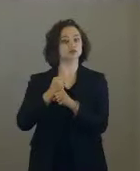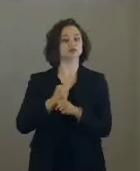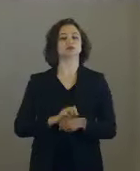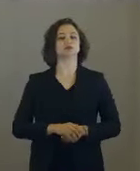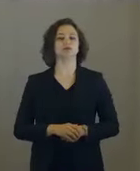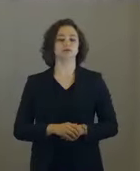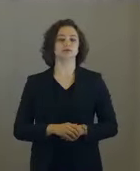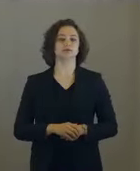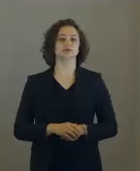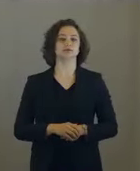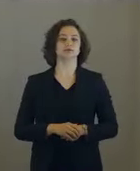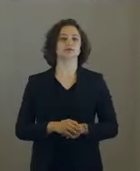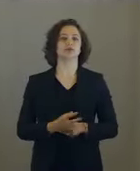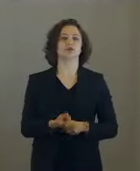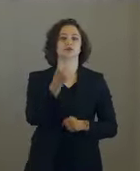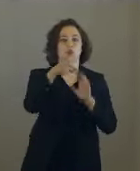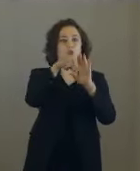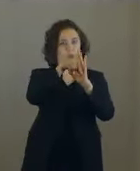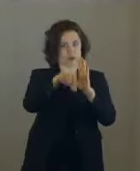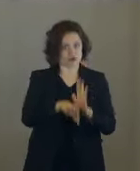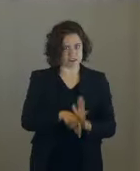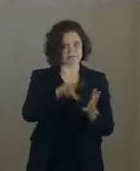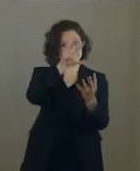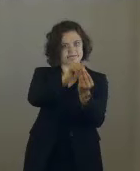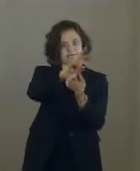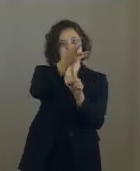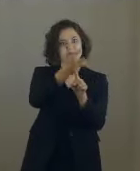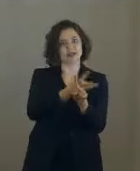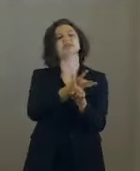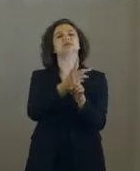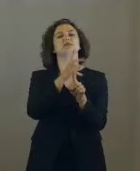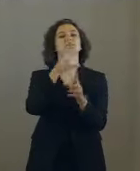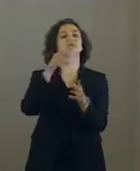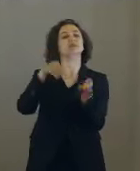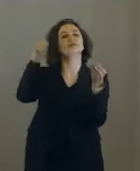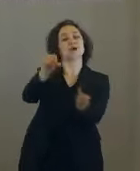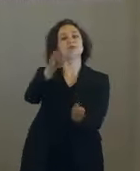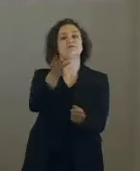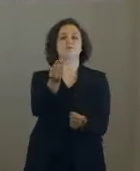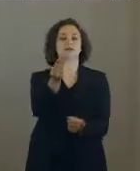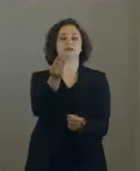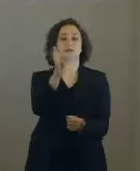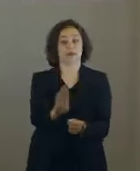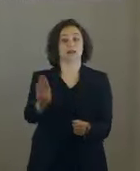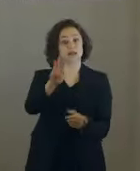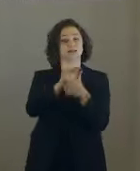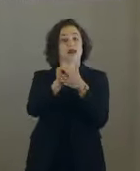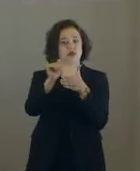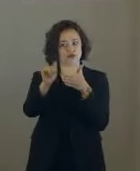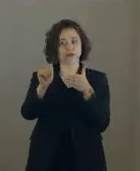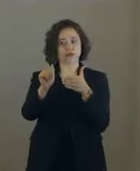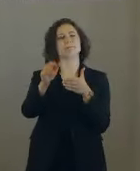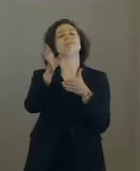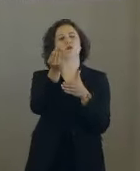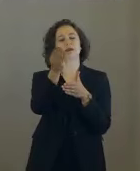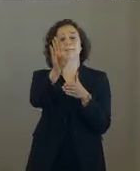Through the first 2 quarters of the fiscal year, we've spent about $14 million, excuse me. I spoke